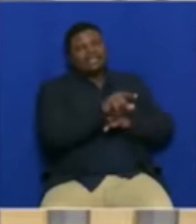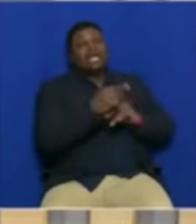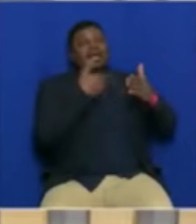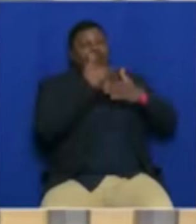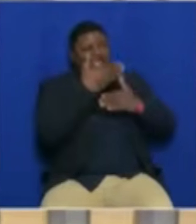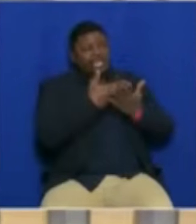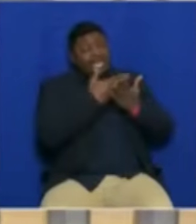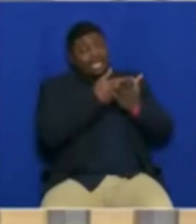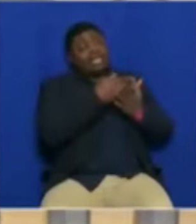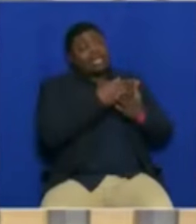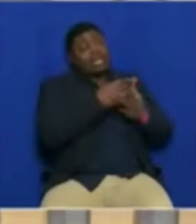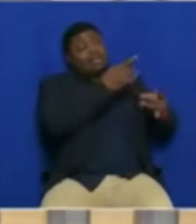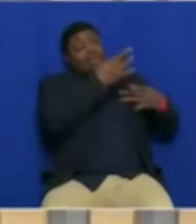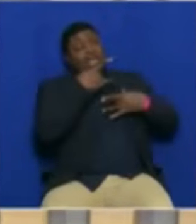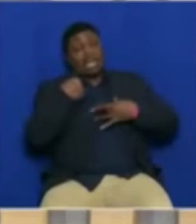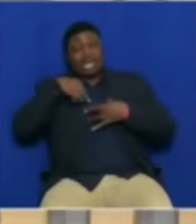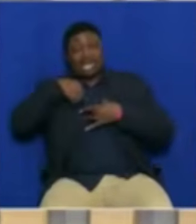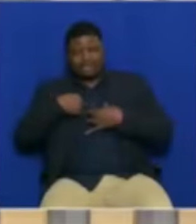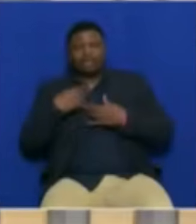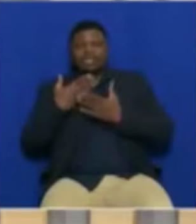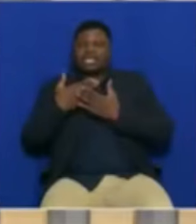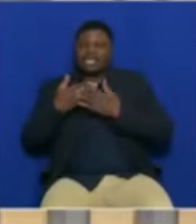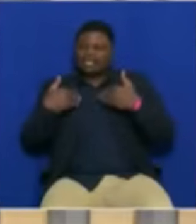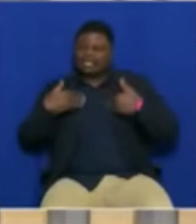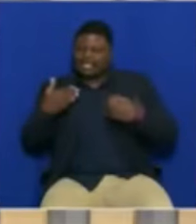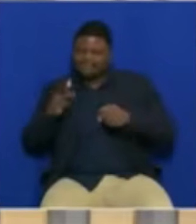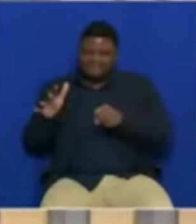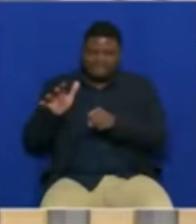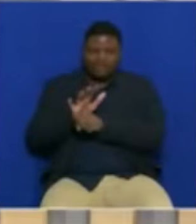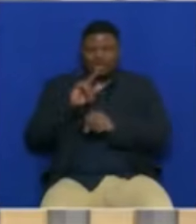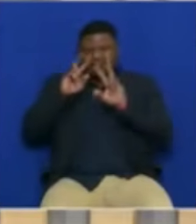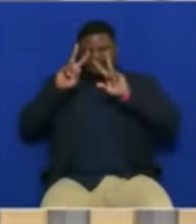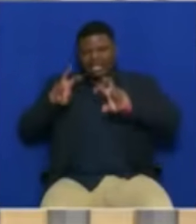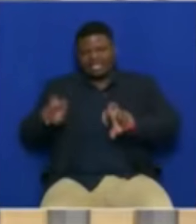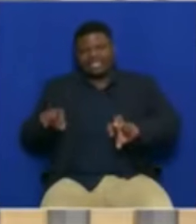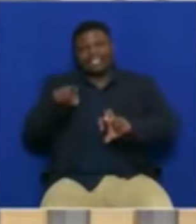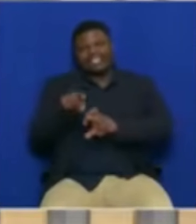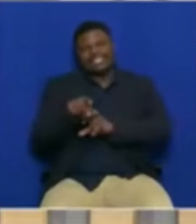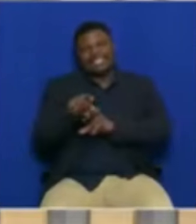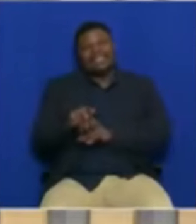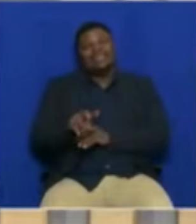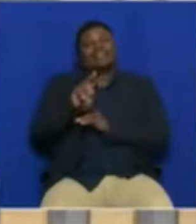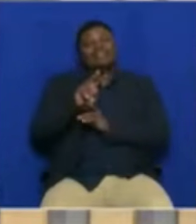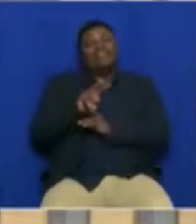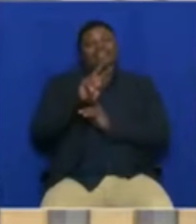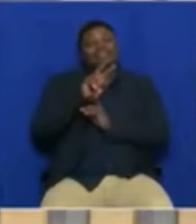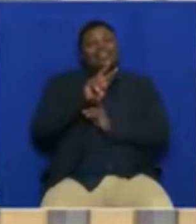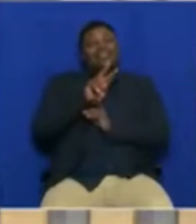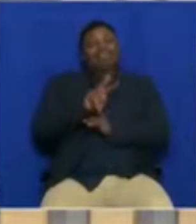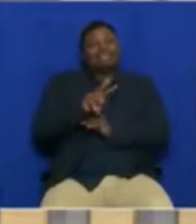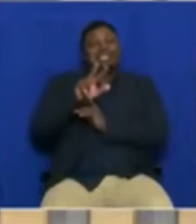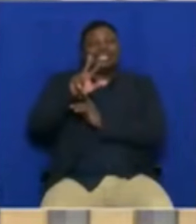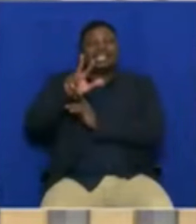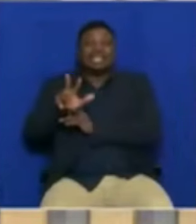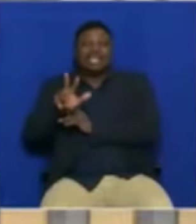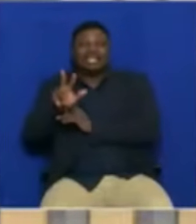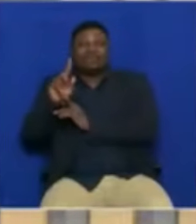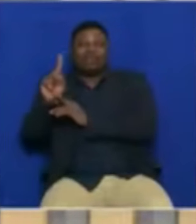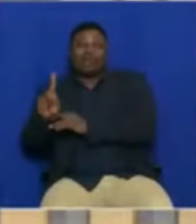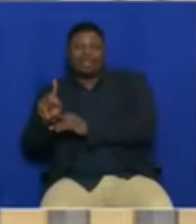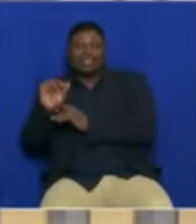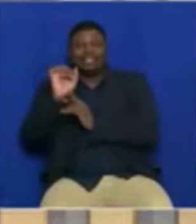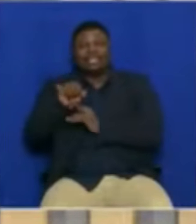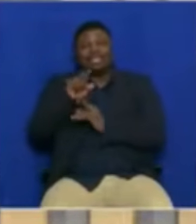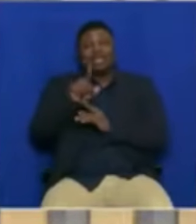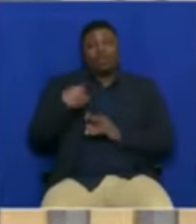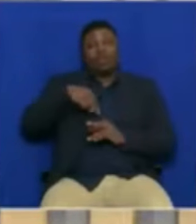full-blown investigation is authorized under Section 28(1). So it comes back again, where we now build a case docket, and then the draft charge sheet